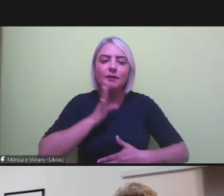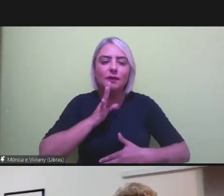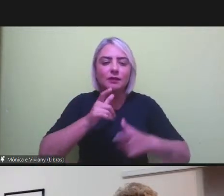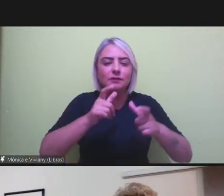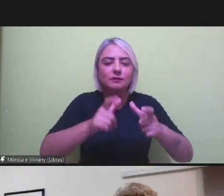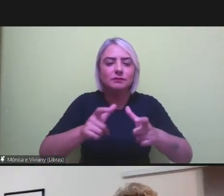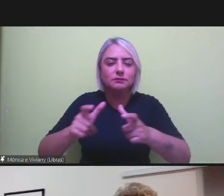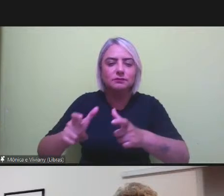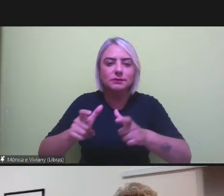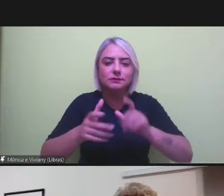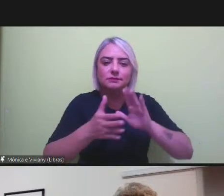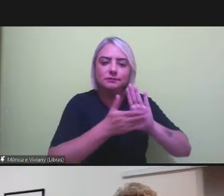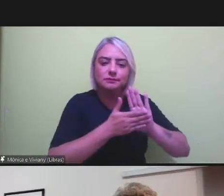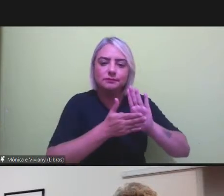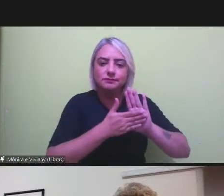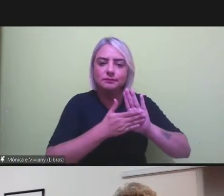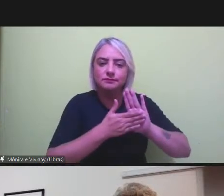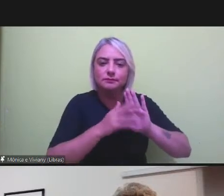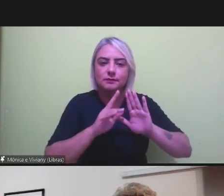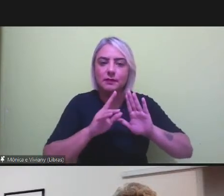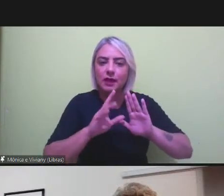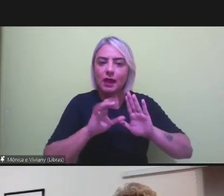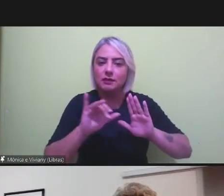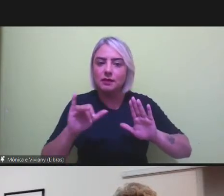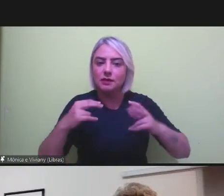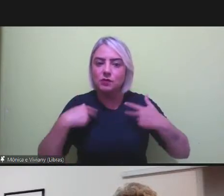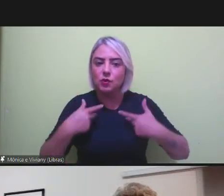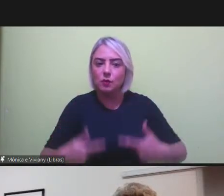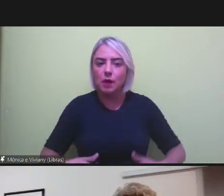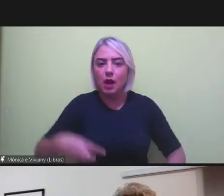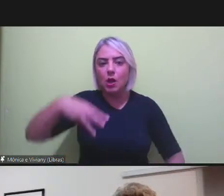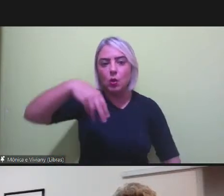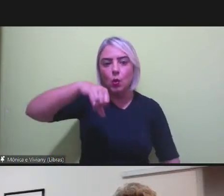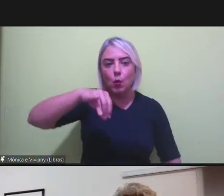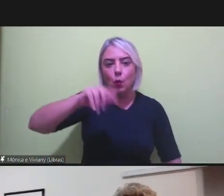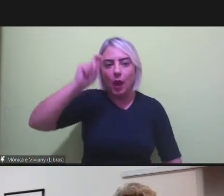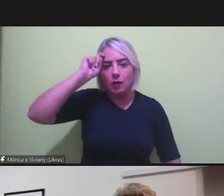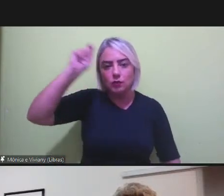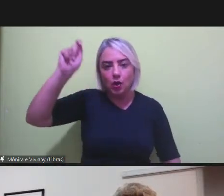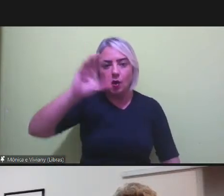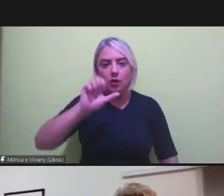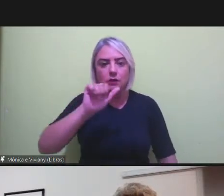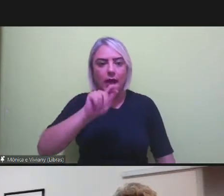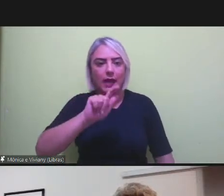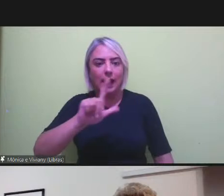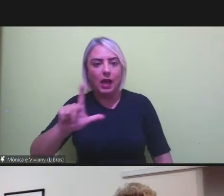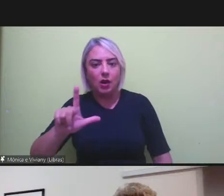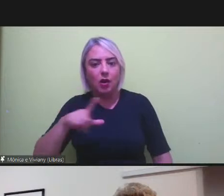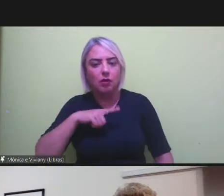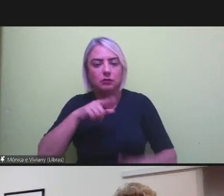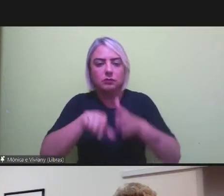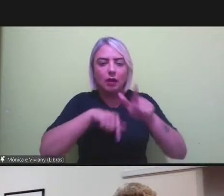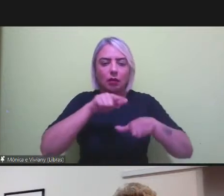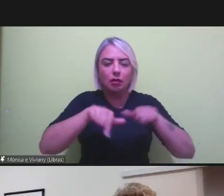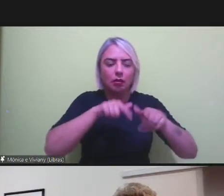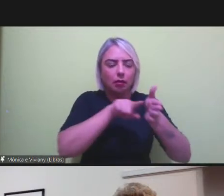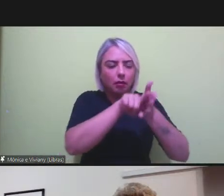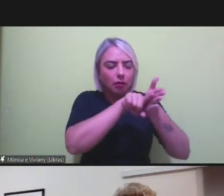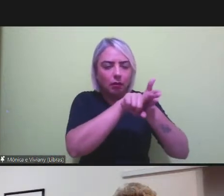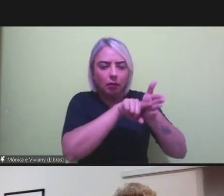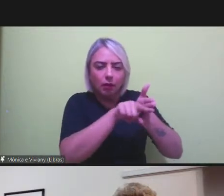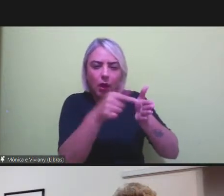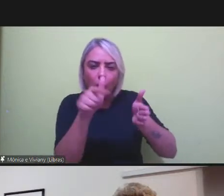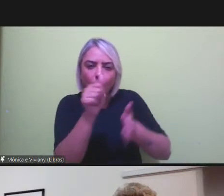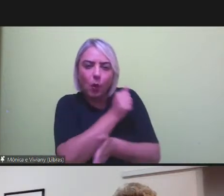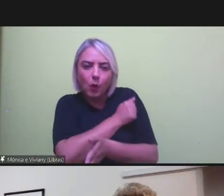in terms of proposta dos recursos territories humanos, and in the falando do proposal Milton of human Santos, sciences da of Carol Milton Santos, for Daltoé, que fez example, esse trabalho, Carol e Daltoé outros as que well,